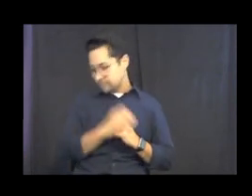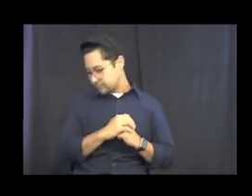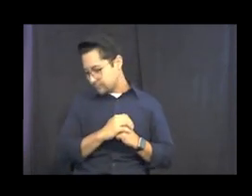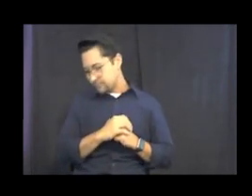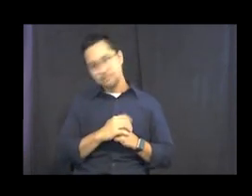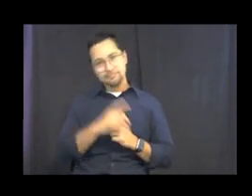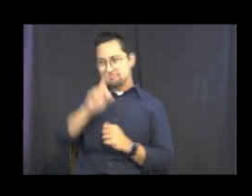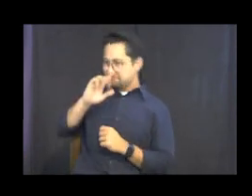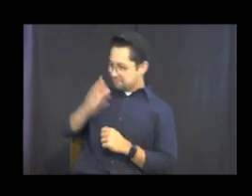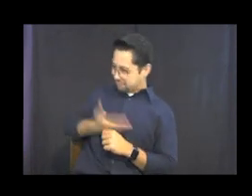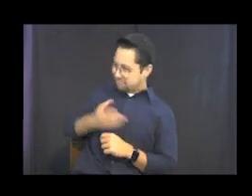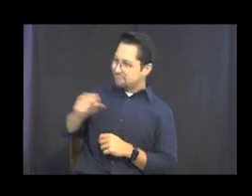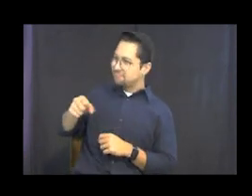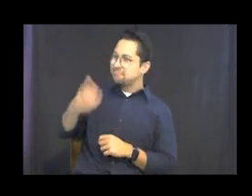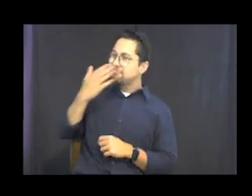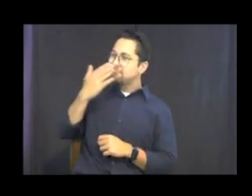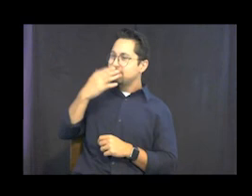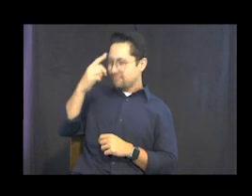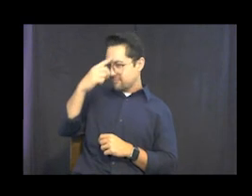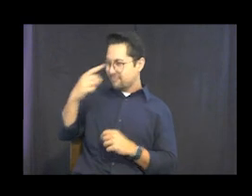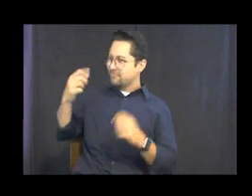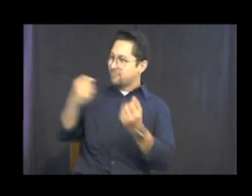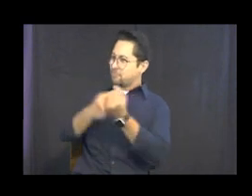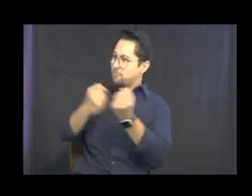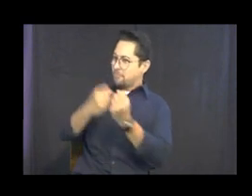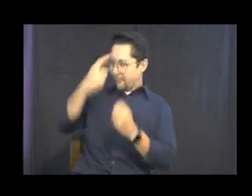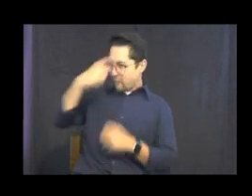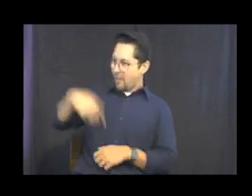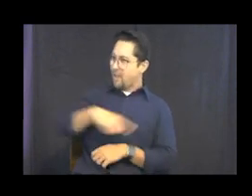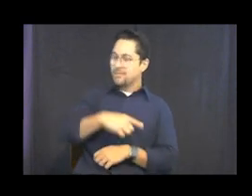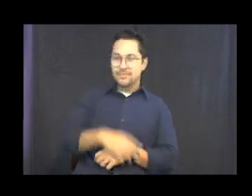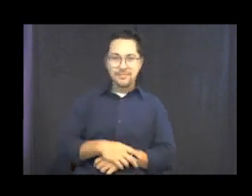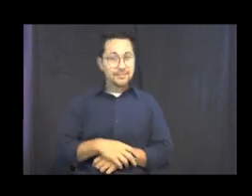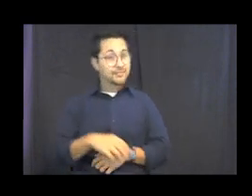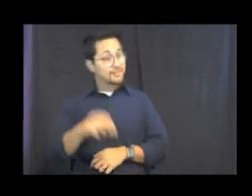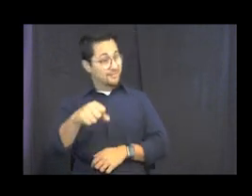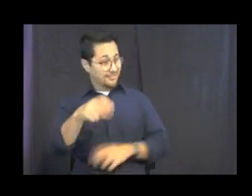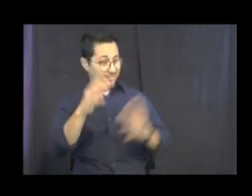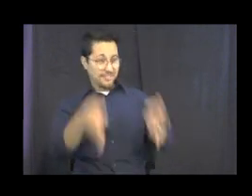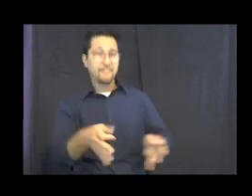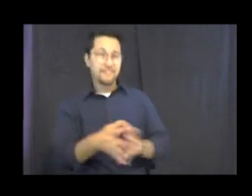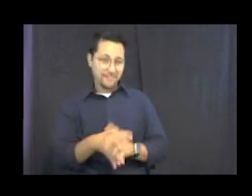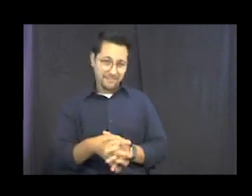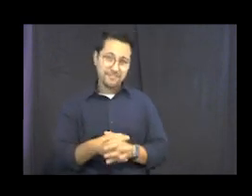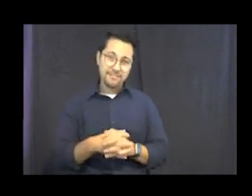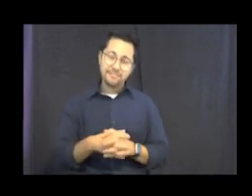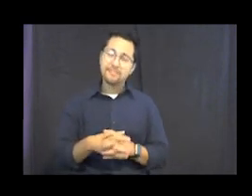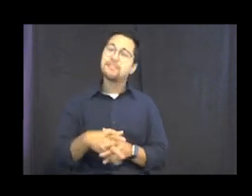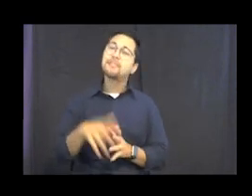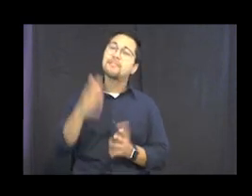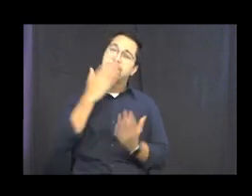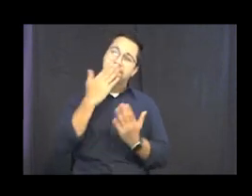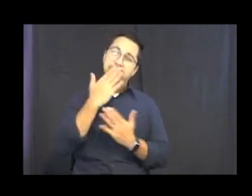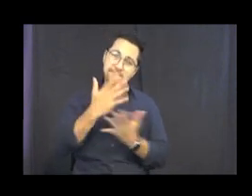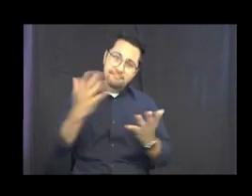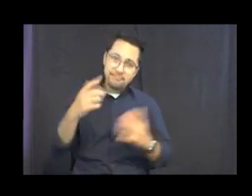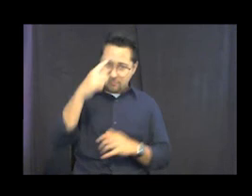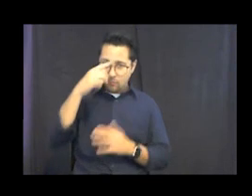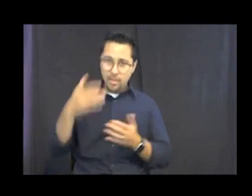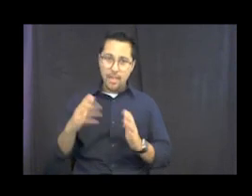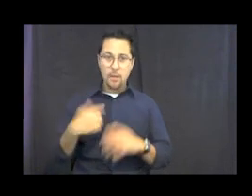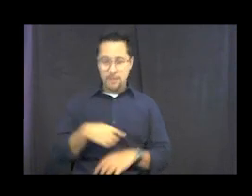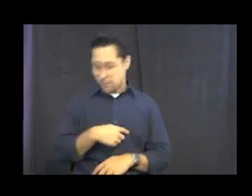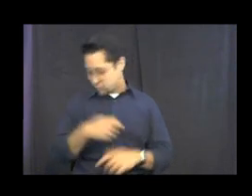You're very welcome, Natalie. Thank you for being here for us. oh, Yes, well, definitely. well, thank you so much for allowing